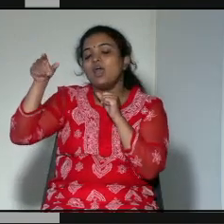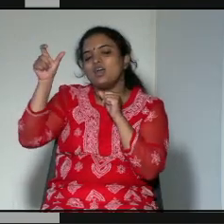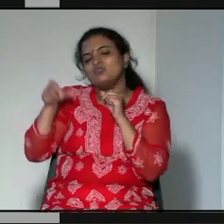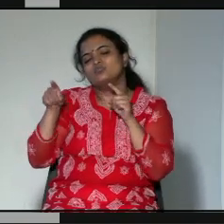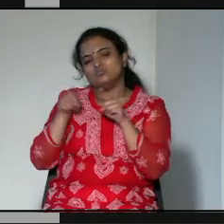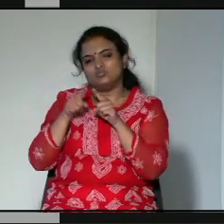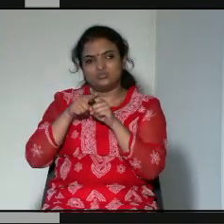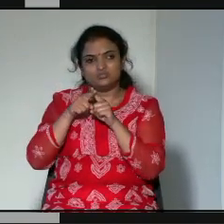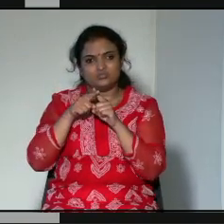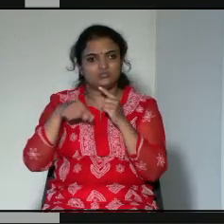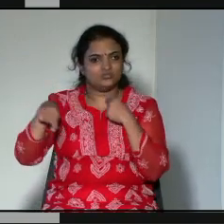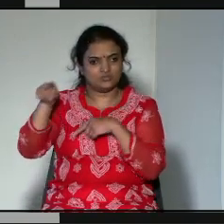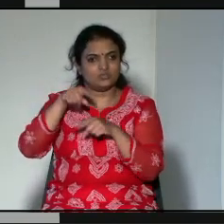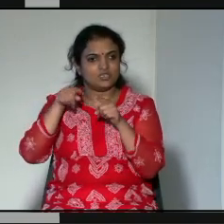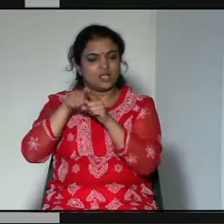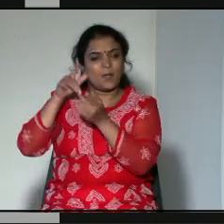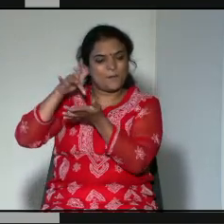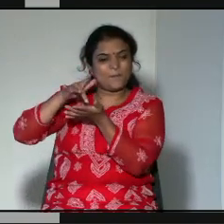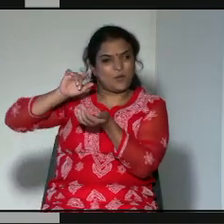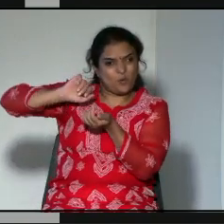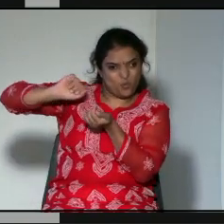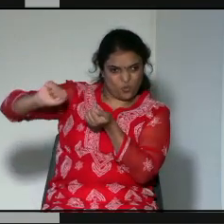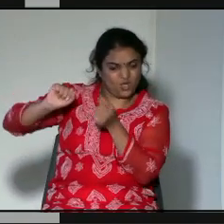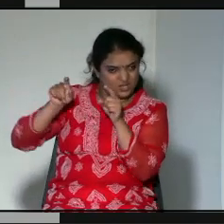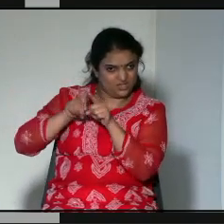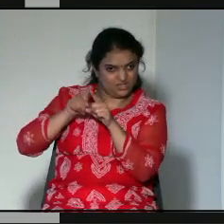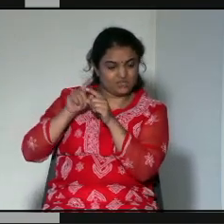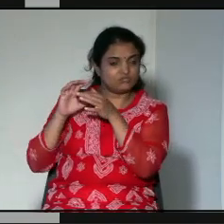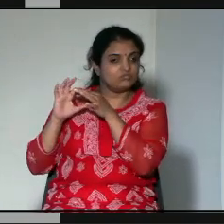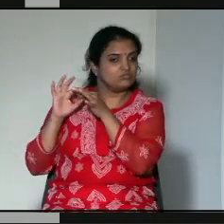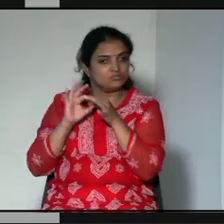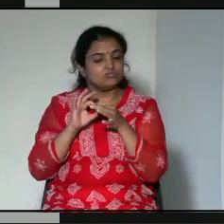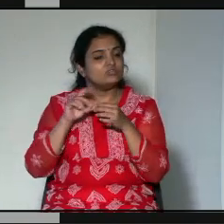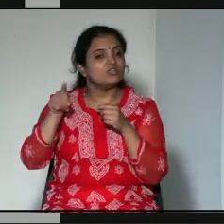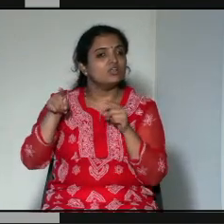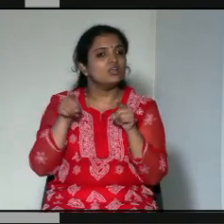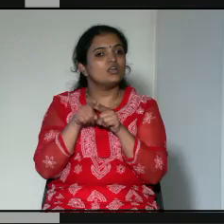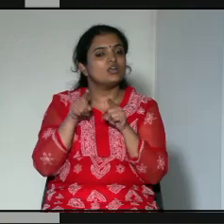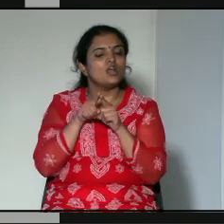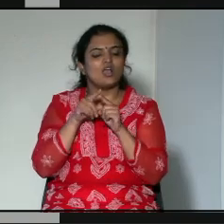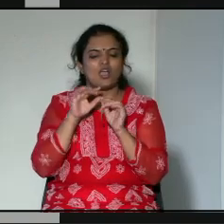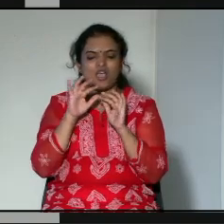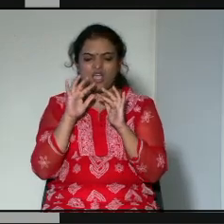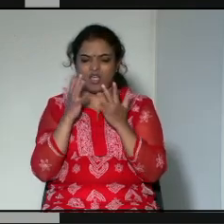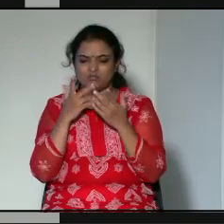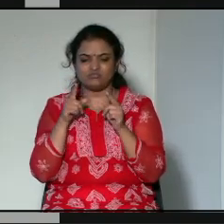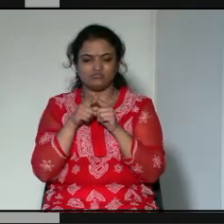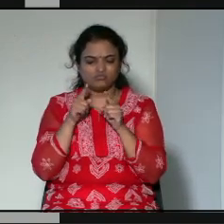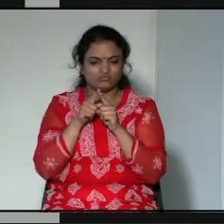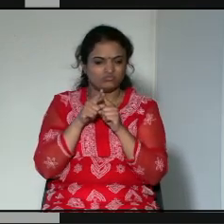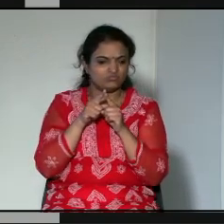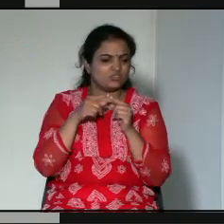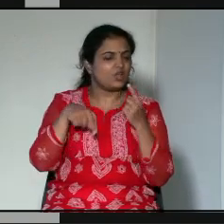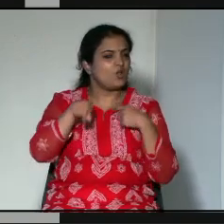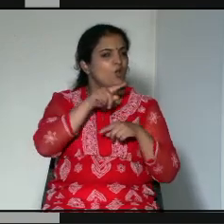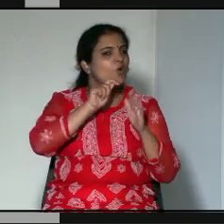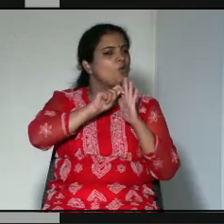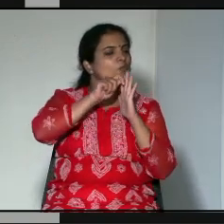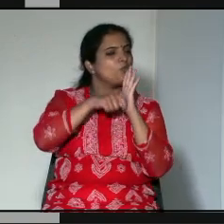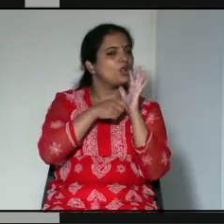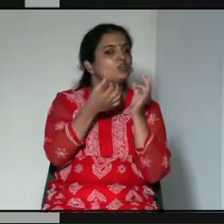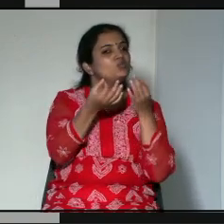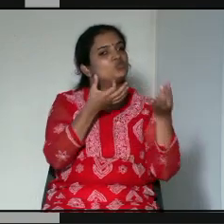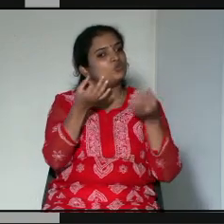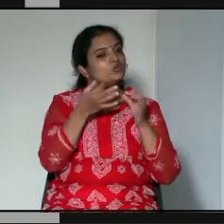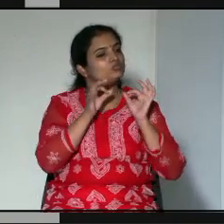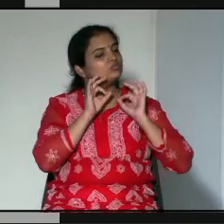headquarters of the Bastar district, and overseeing the Dandakaranya Refugee Rehabilitation Project. As